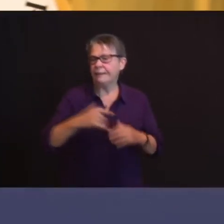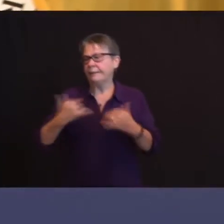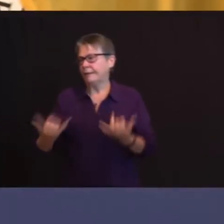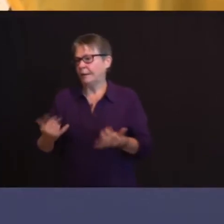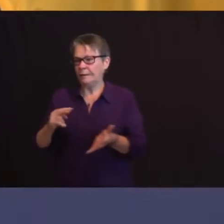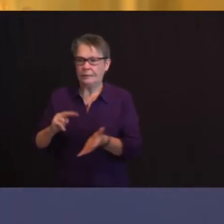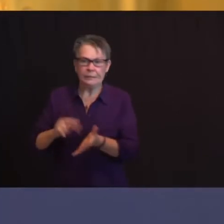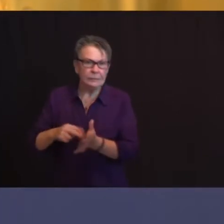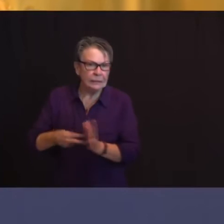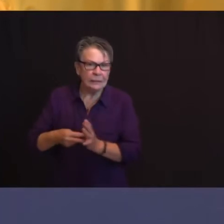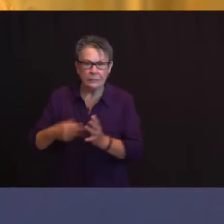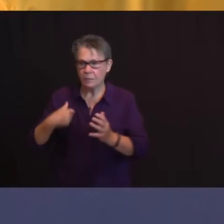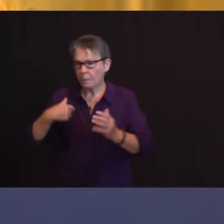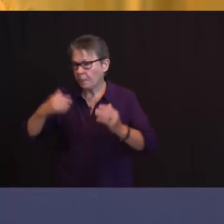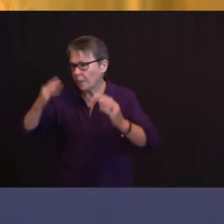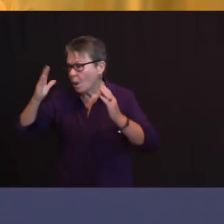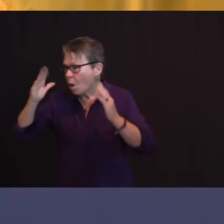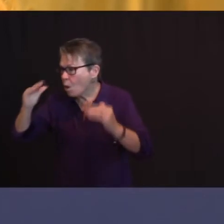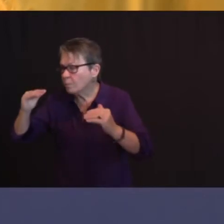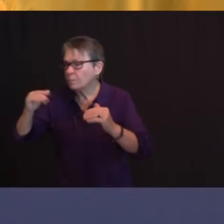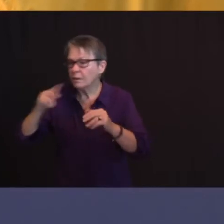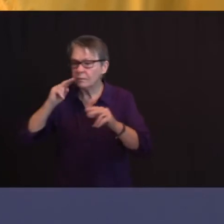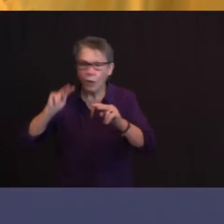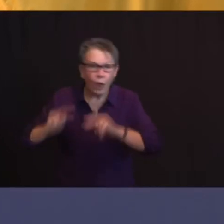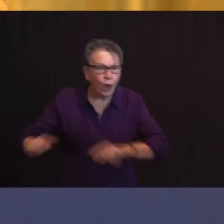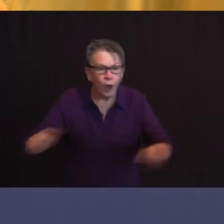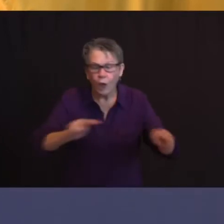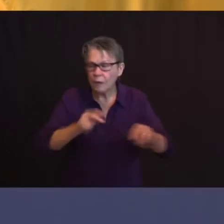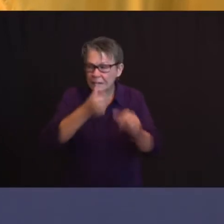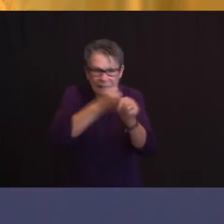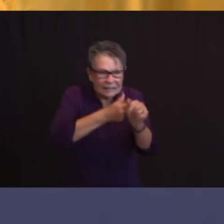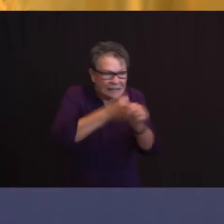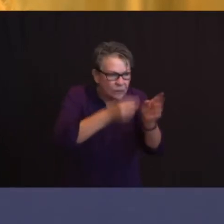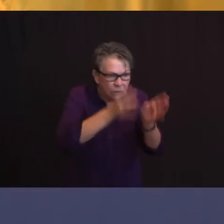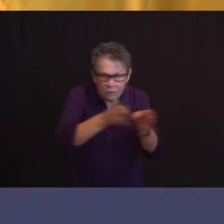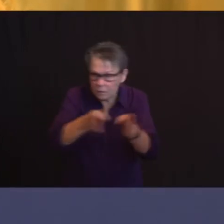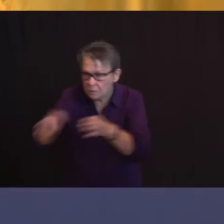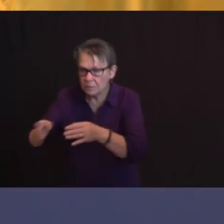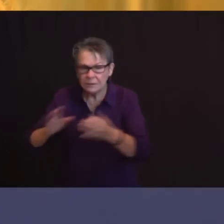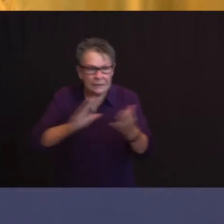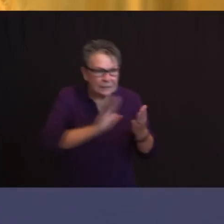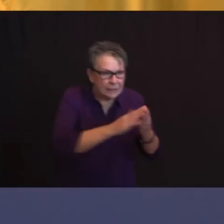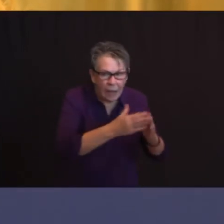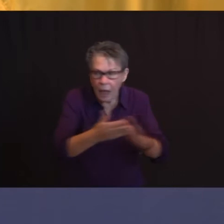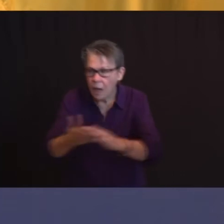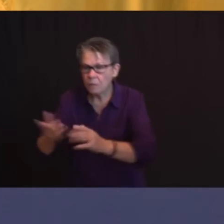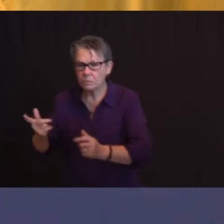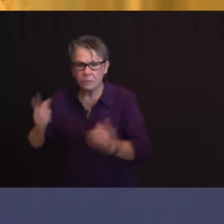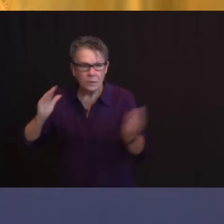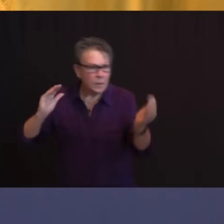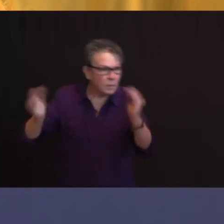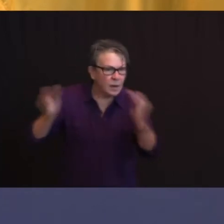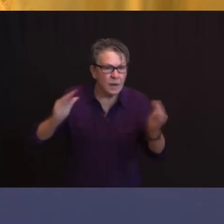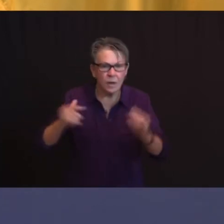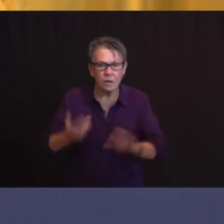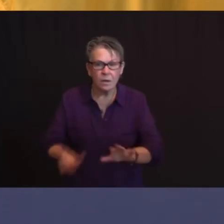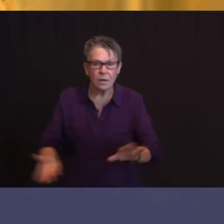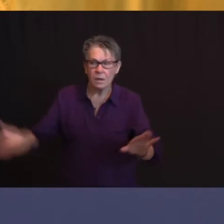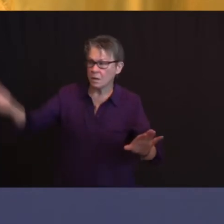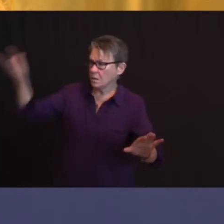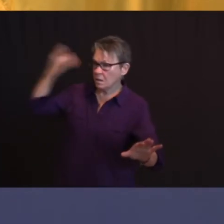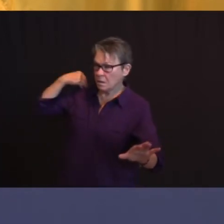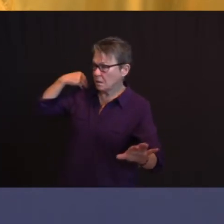But comparing cases in November or December to what cases look like in March and April, when you have a completely, dramatically,